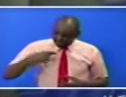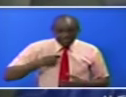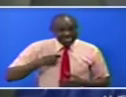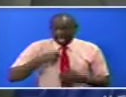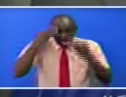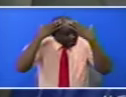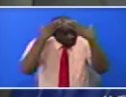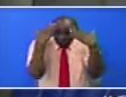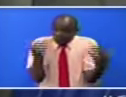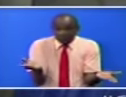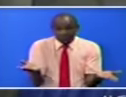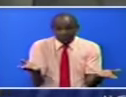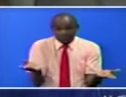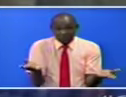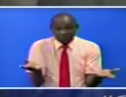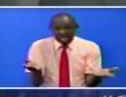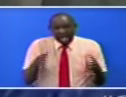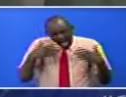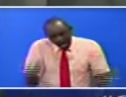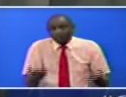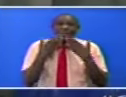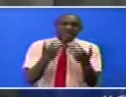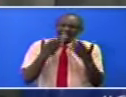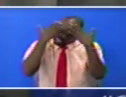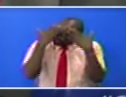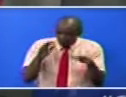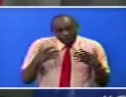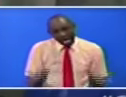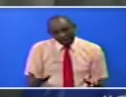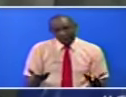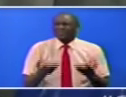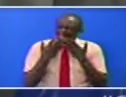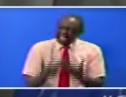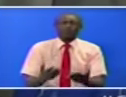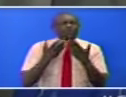know how I can thank you. Thank you so much.